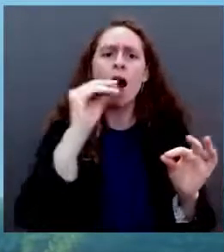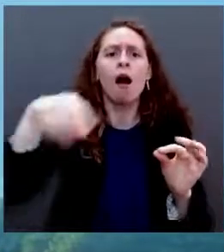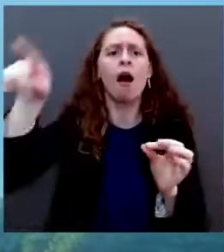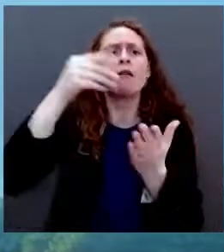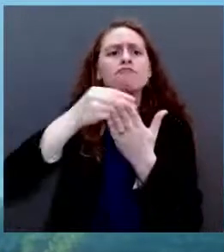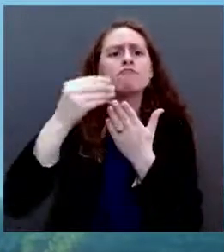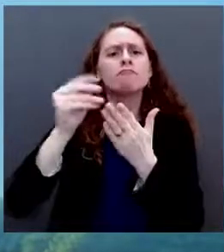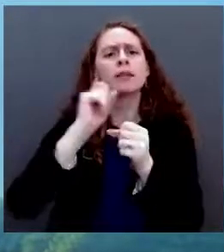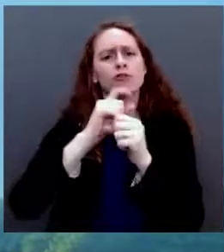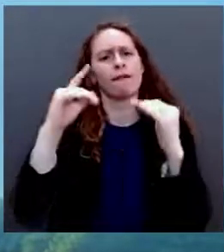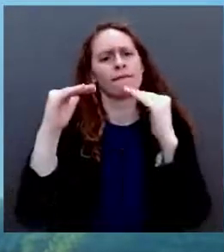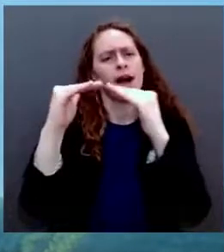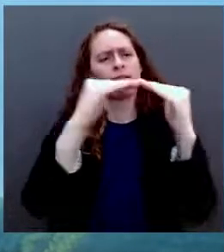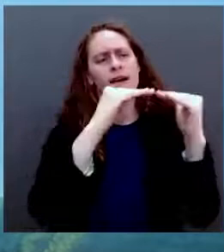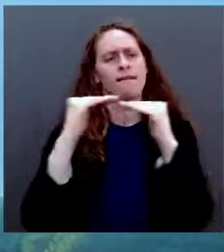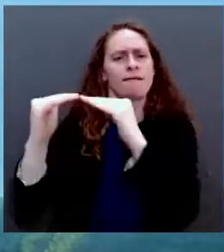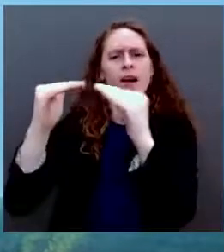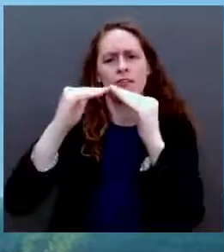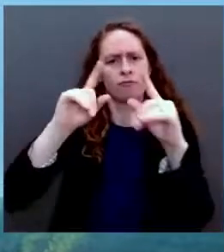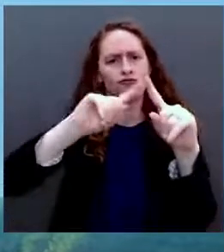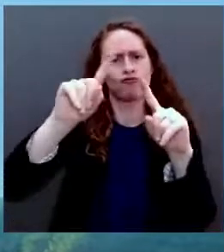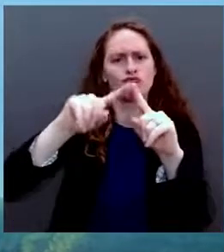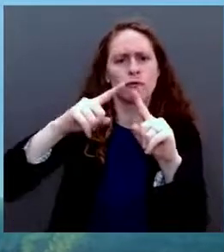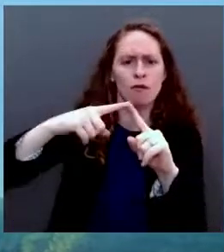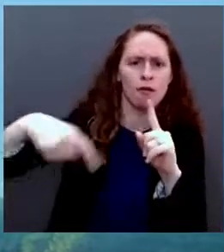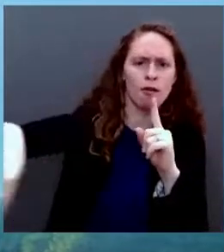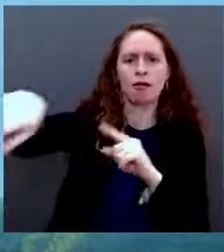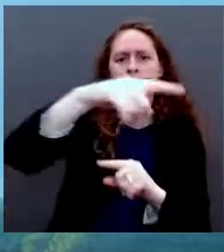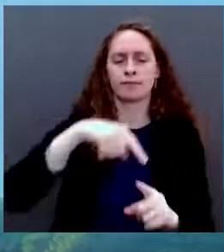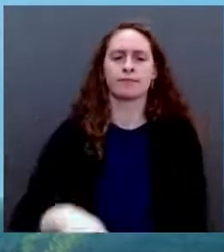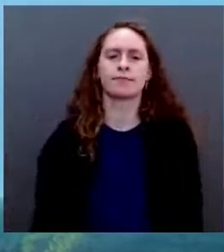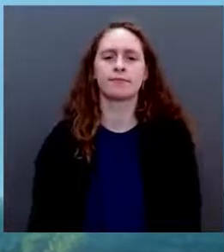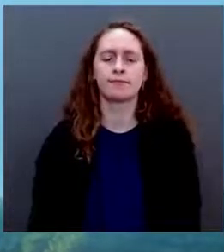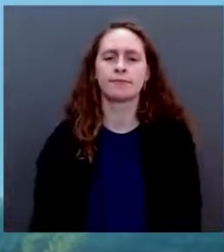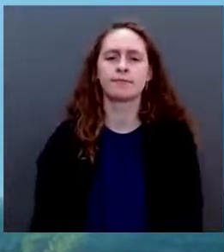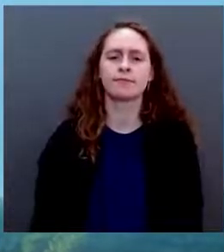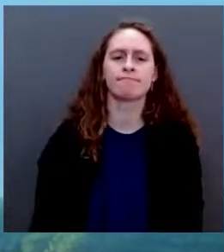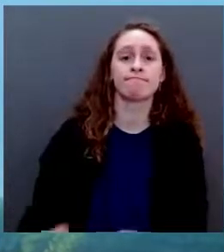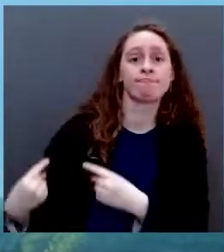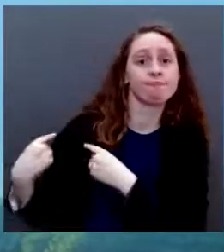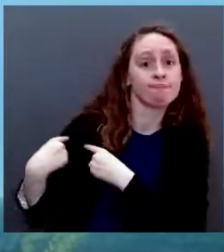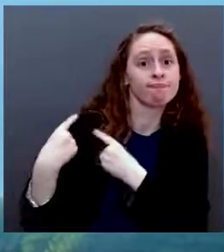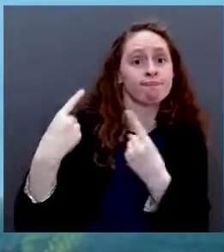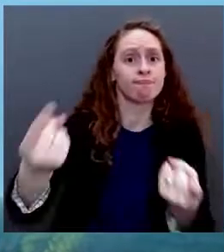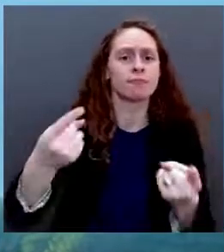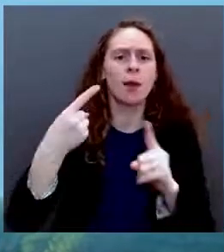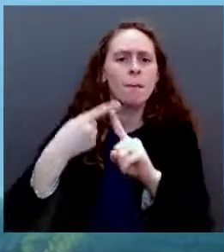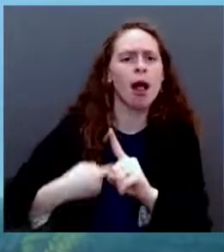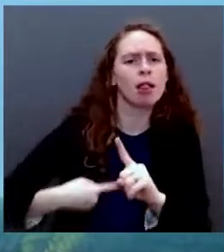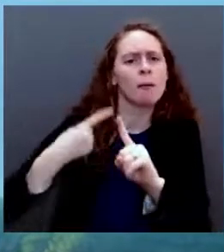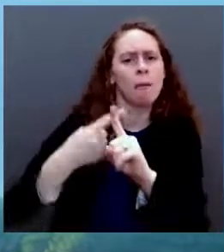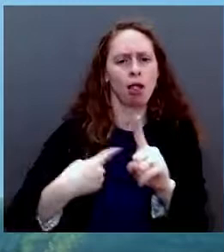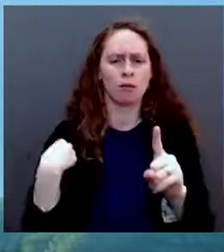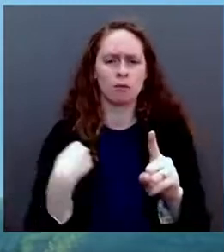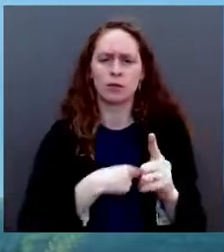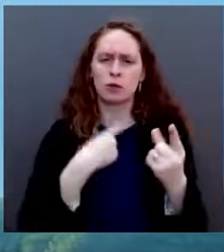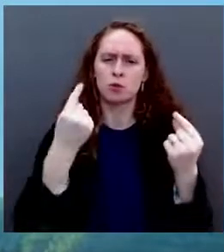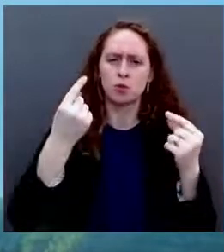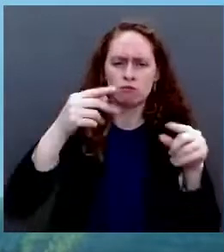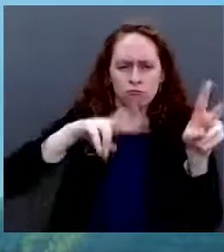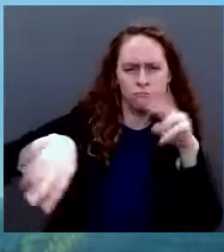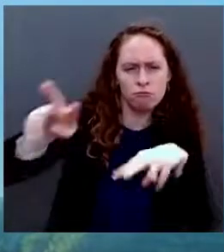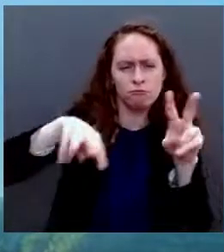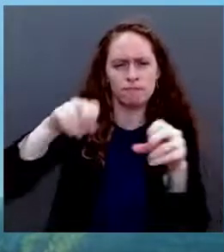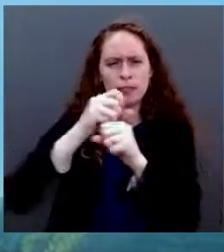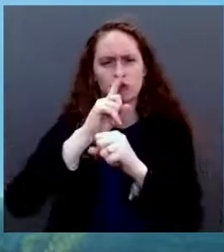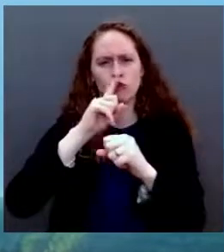stepped up our efforts to ensure competition and counter anti-competitive practices across all sectors, from